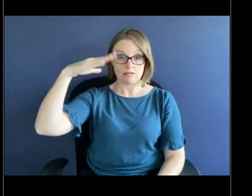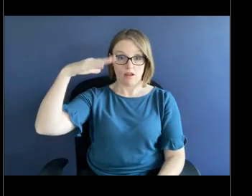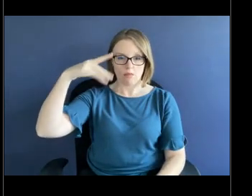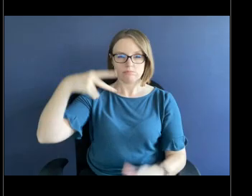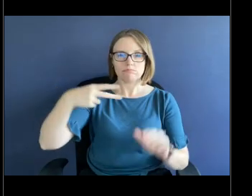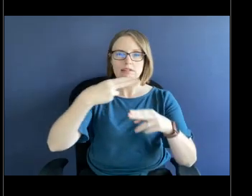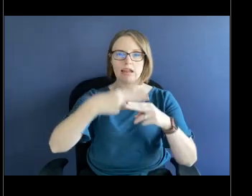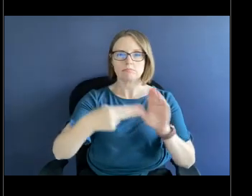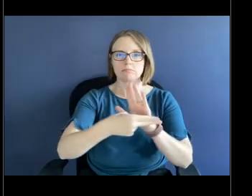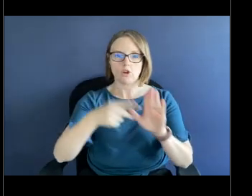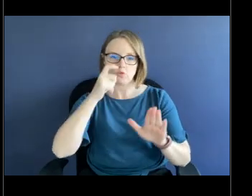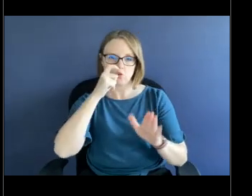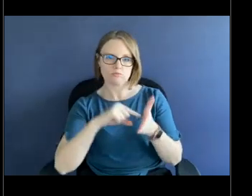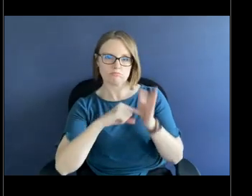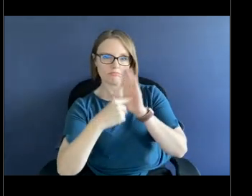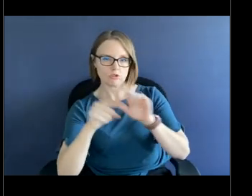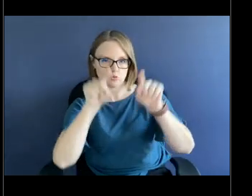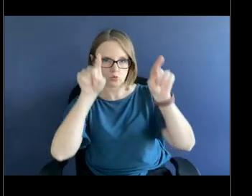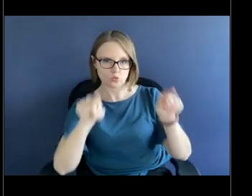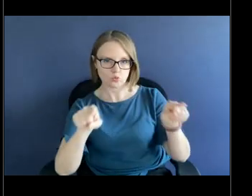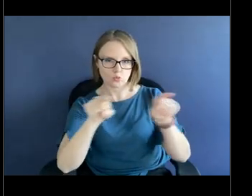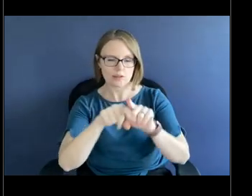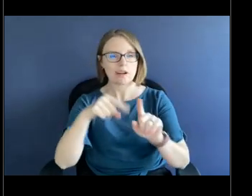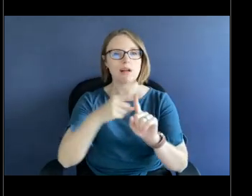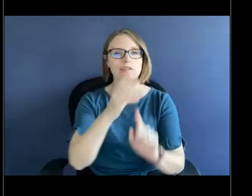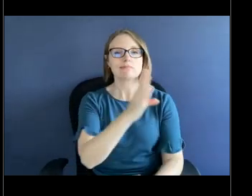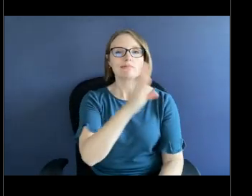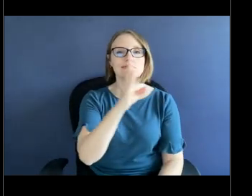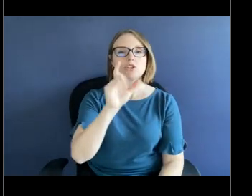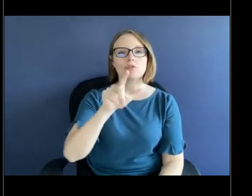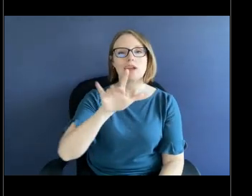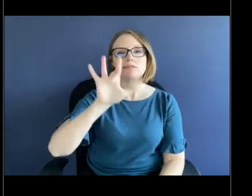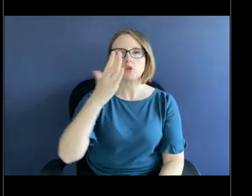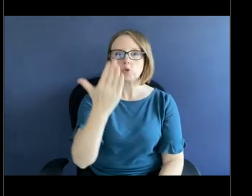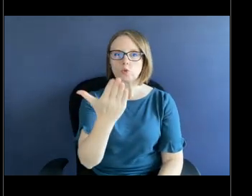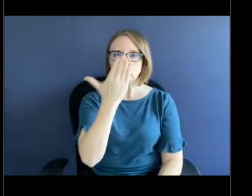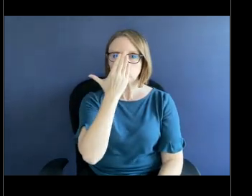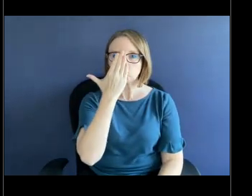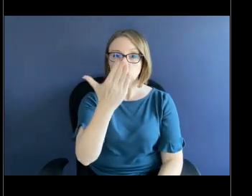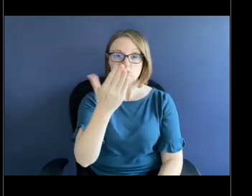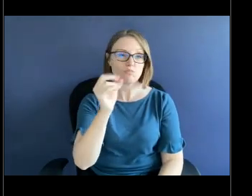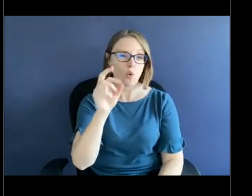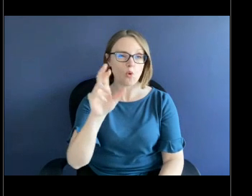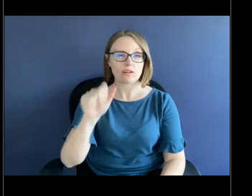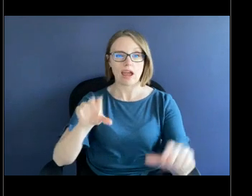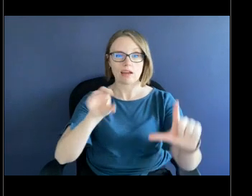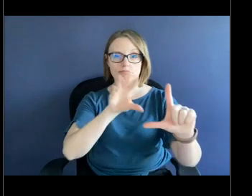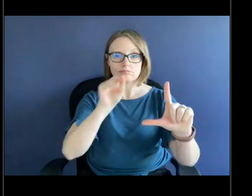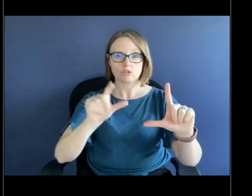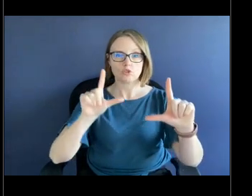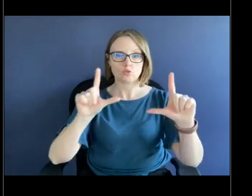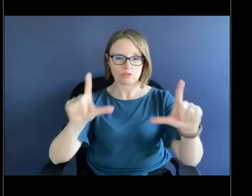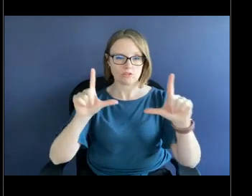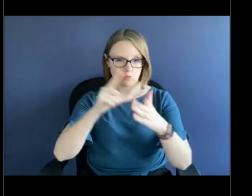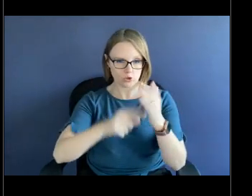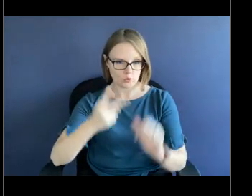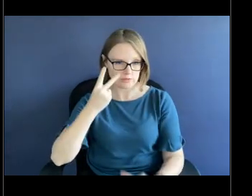are viewing and will allow you to zoom in or screenshot the items you see on the screen.